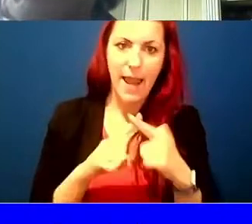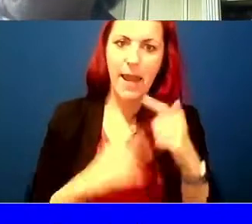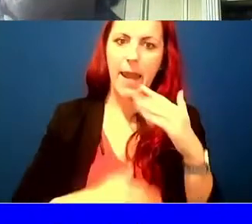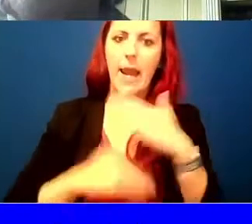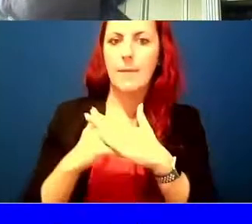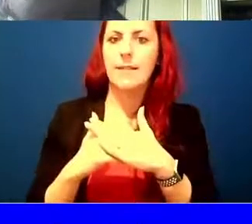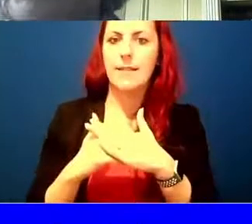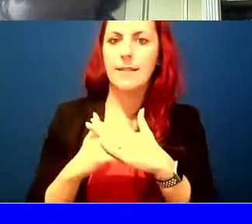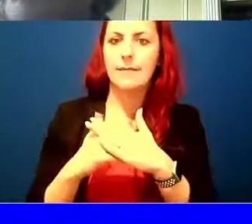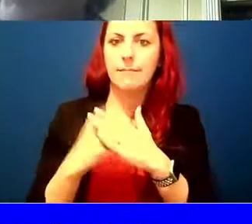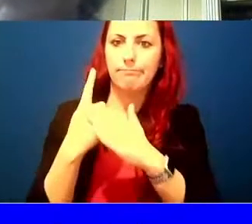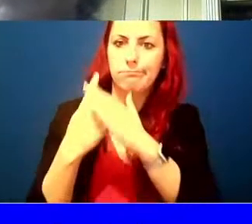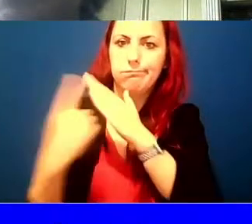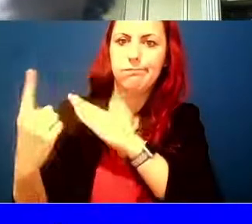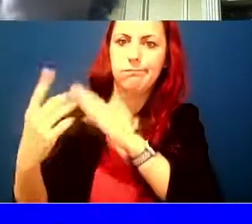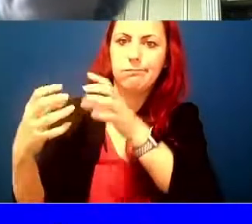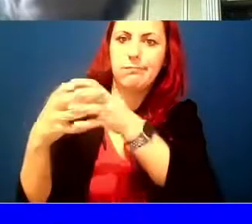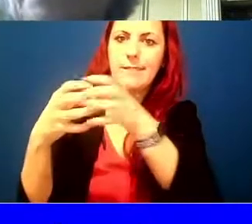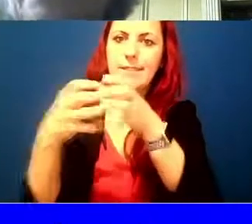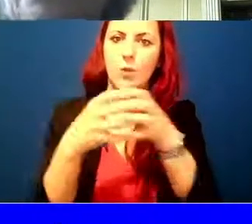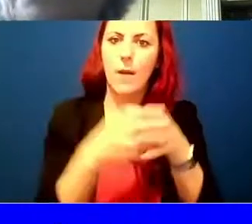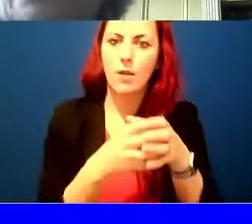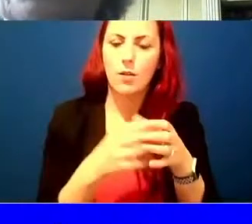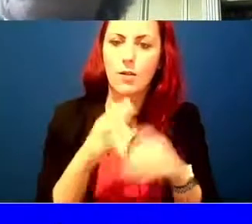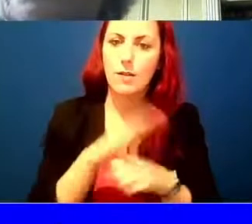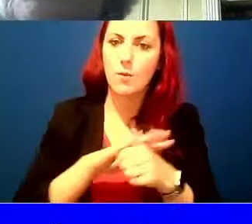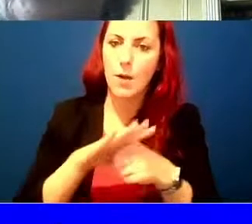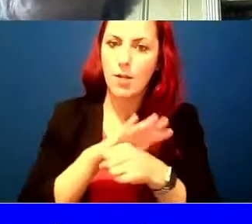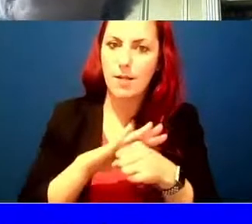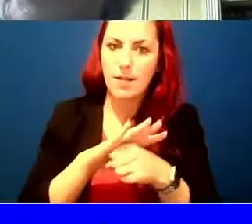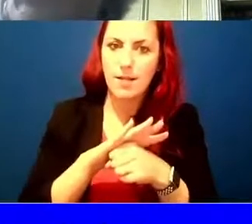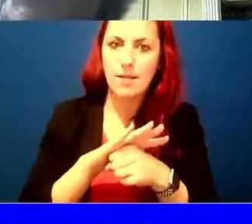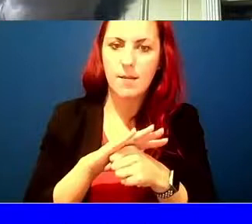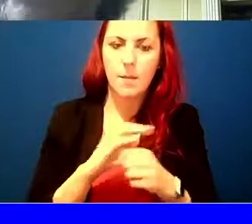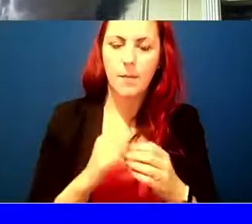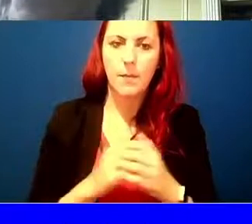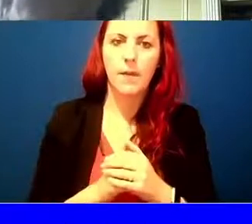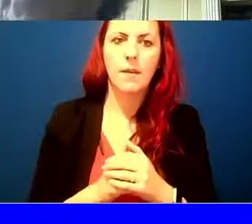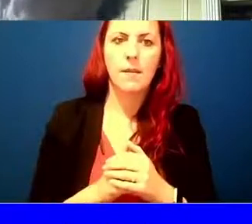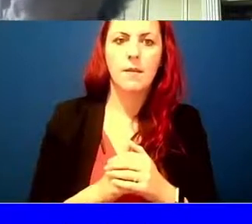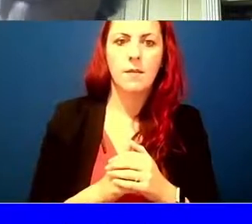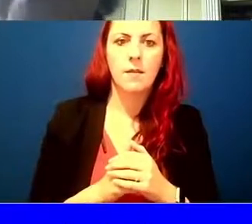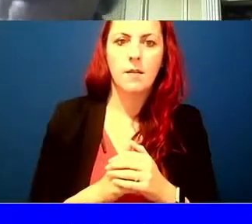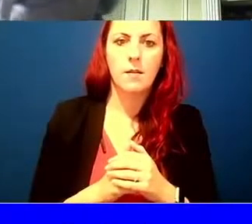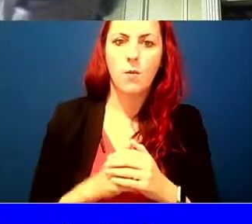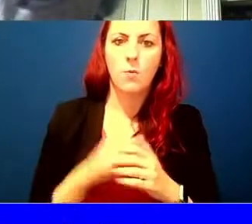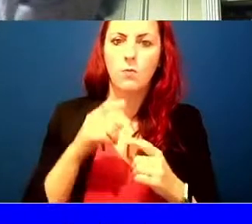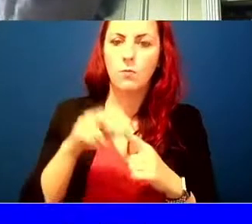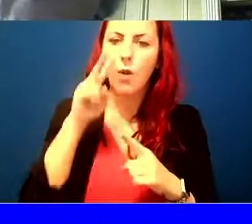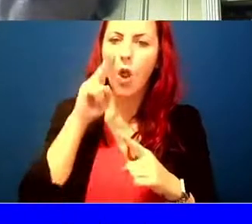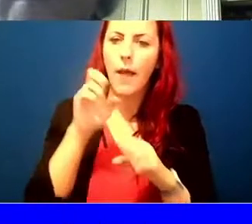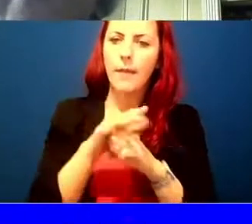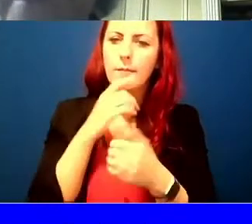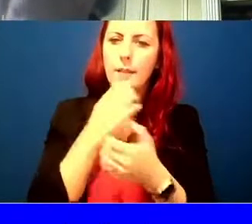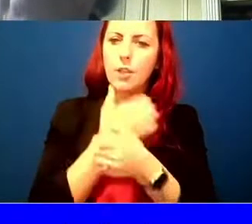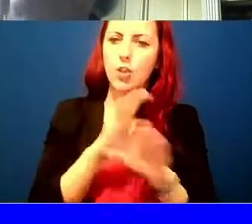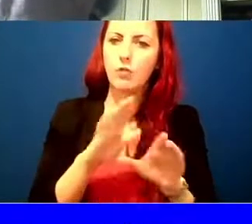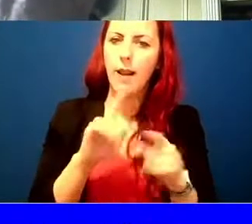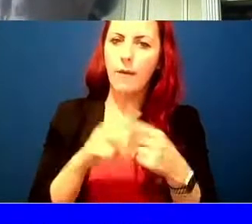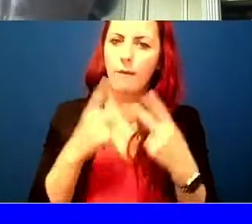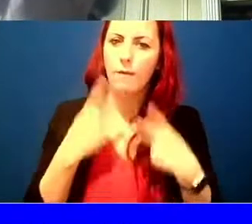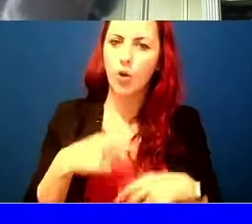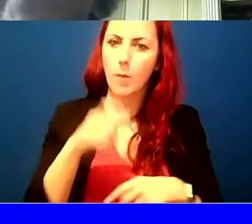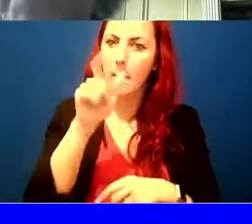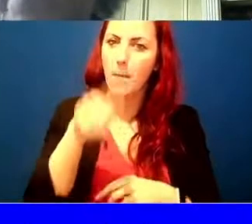look at the criminal justice withholding of information on offences against children and vulnerable persons act, we see, and that is